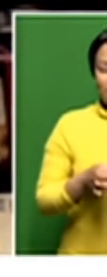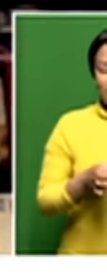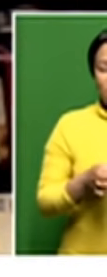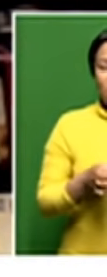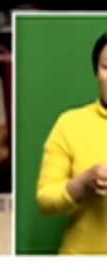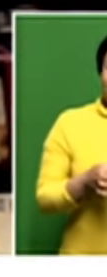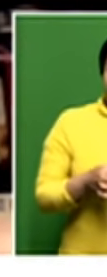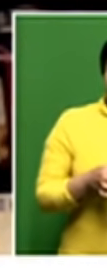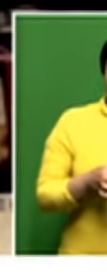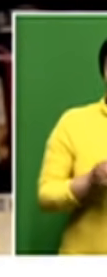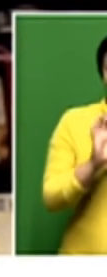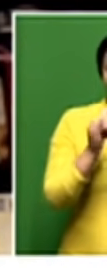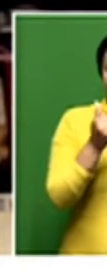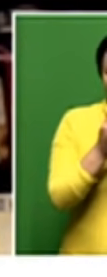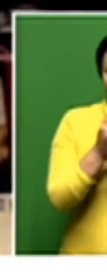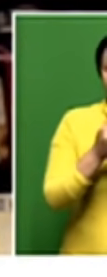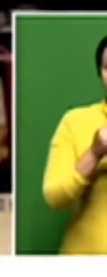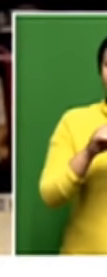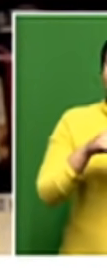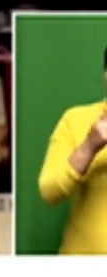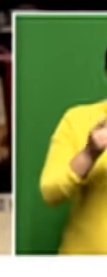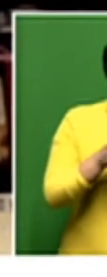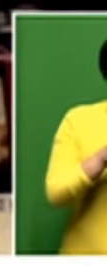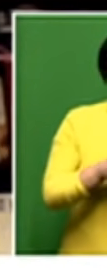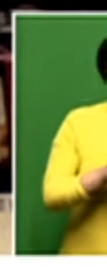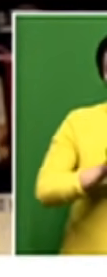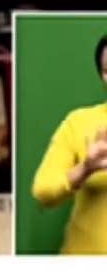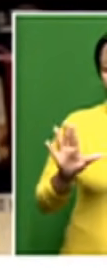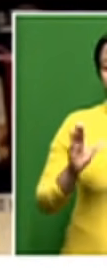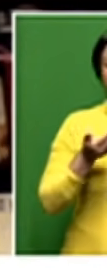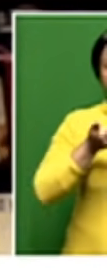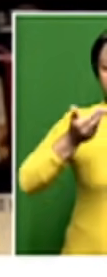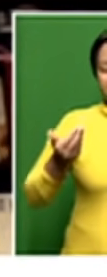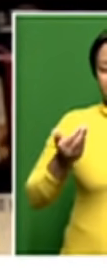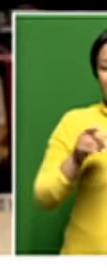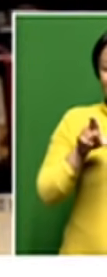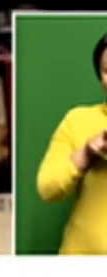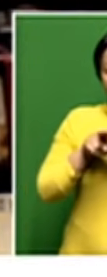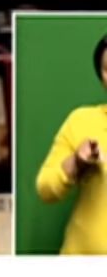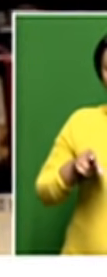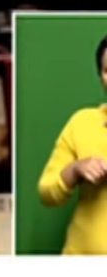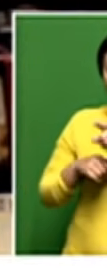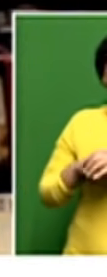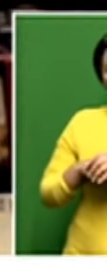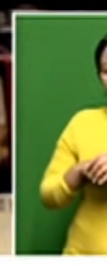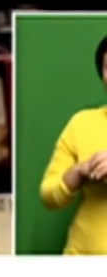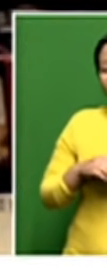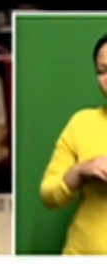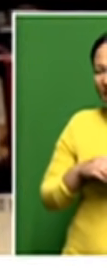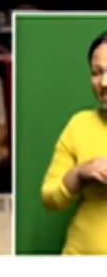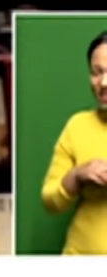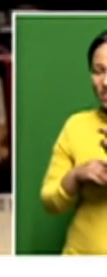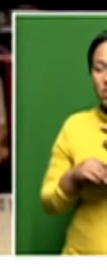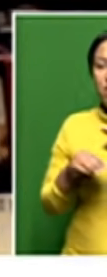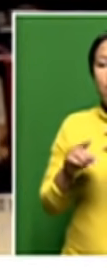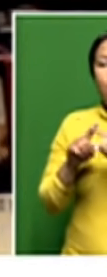and a different process. So those are different cans altogether, not the same cans that we use for the vegetables because